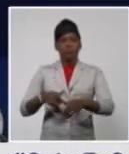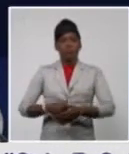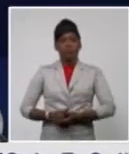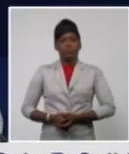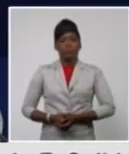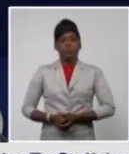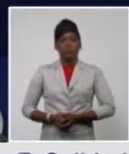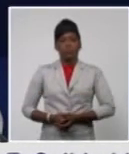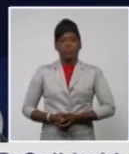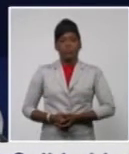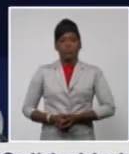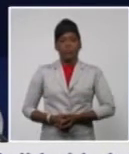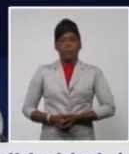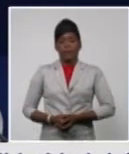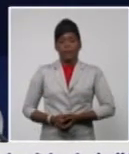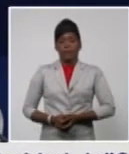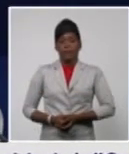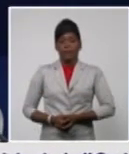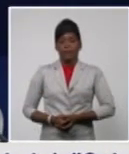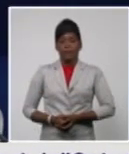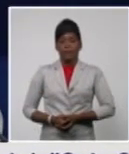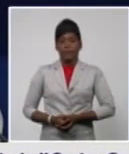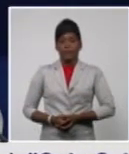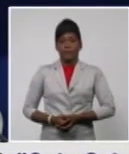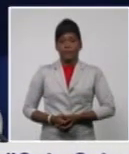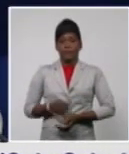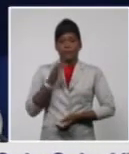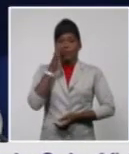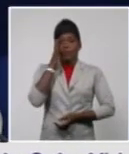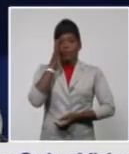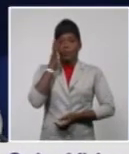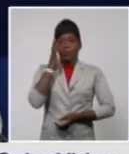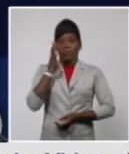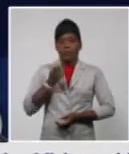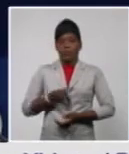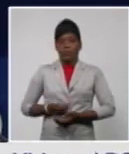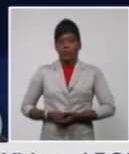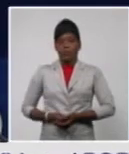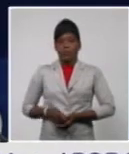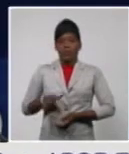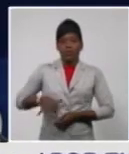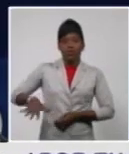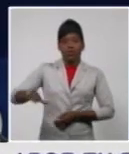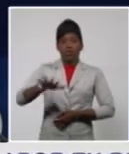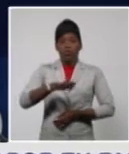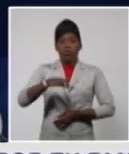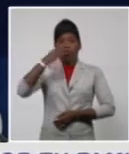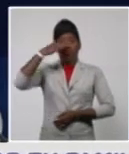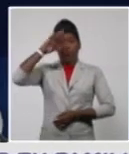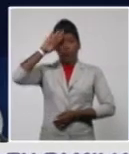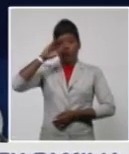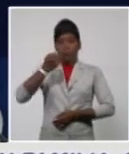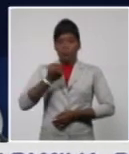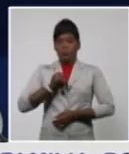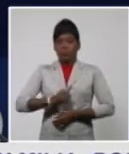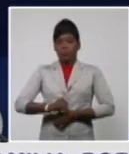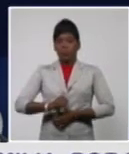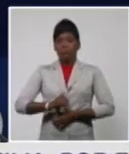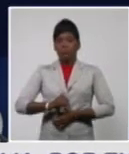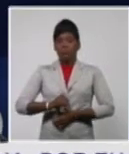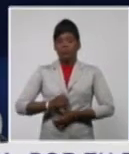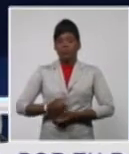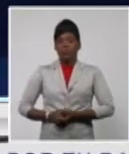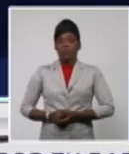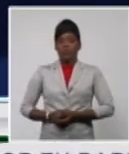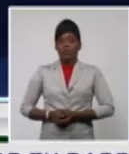89.5% of all diagnosed cases in Cuba have had contact with someone who had previously tested positive to the virus.